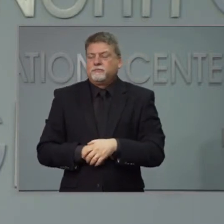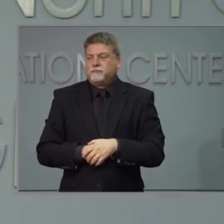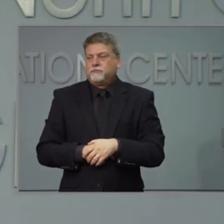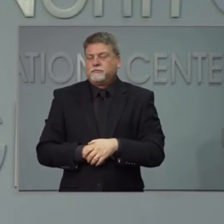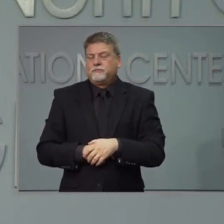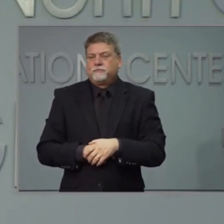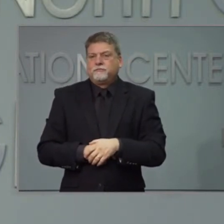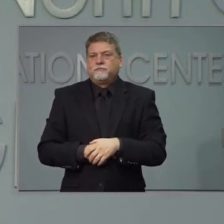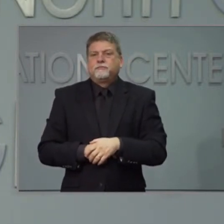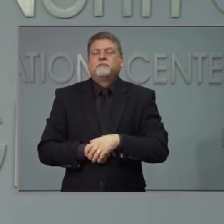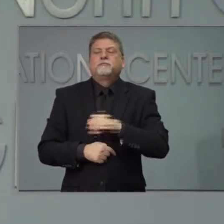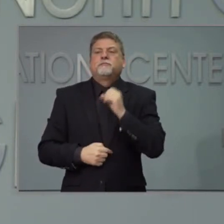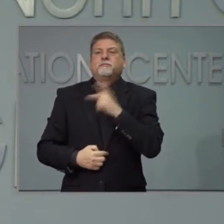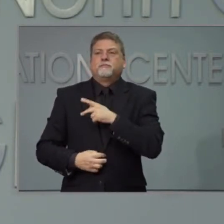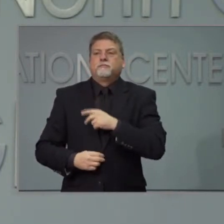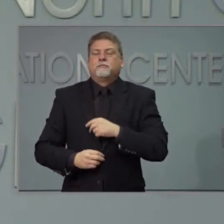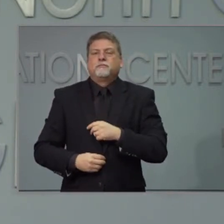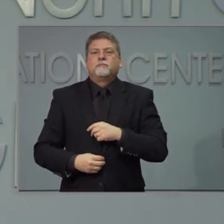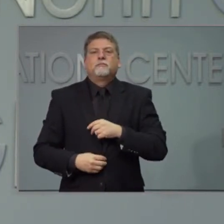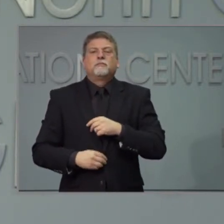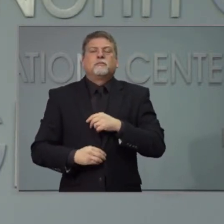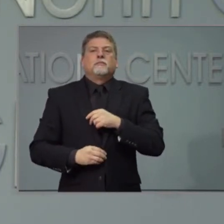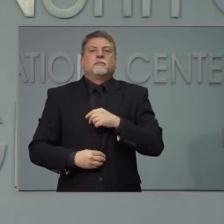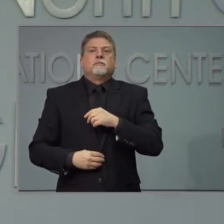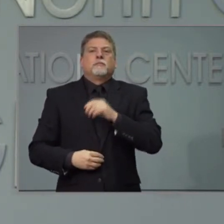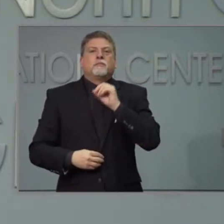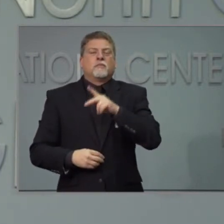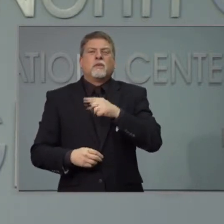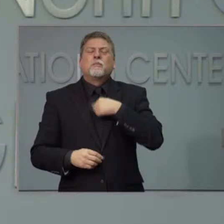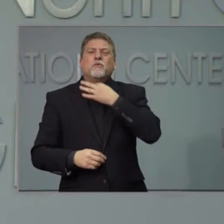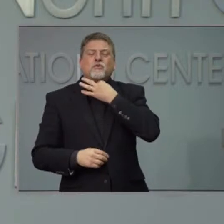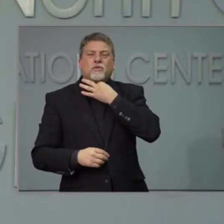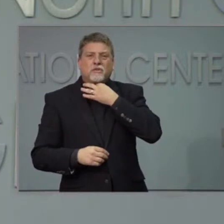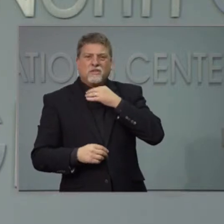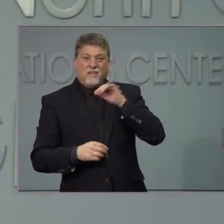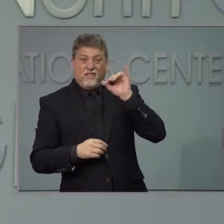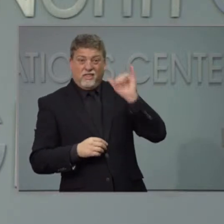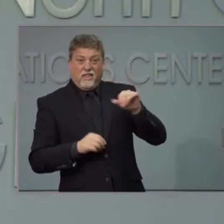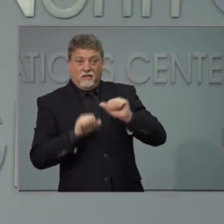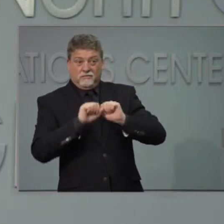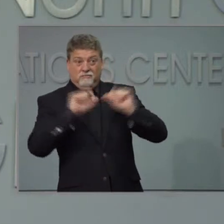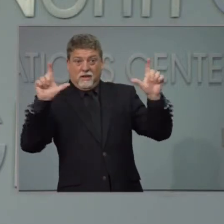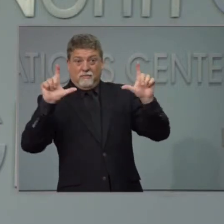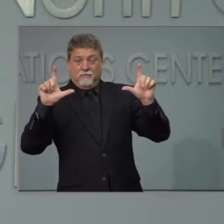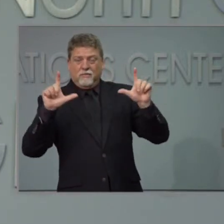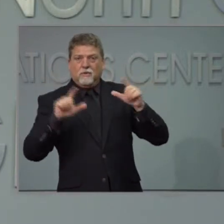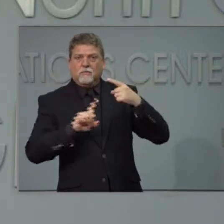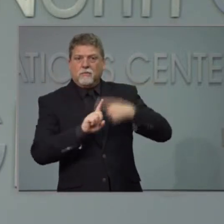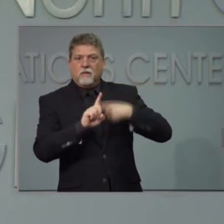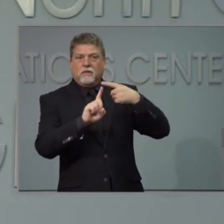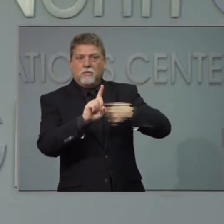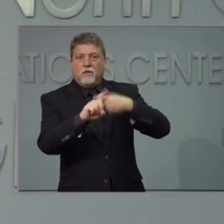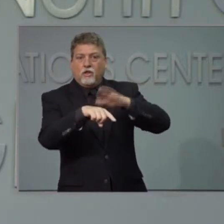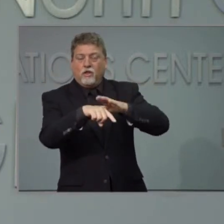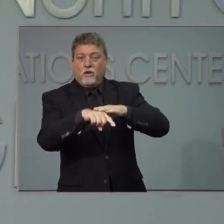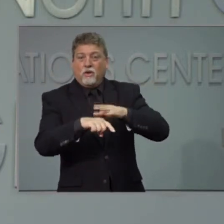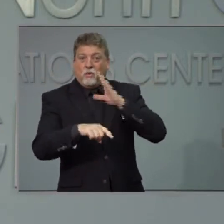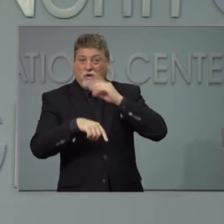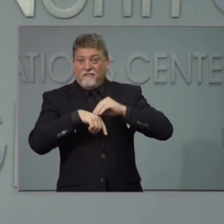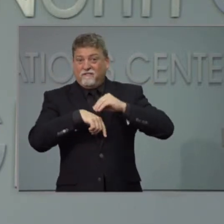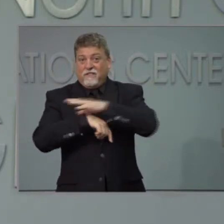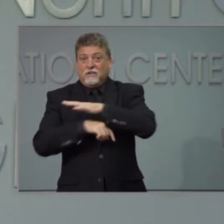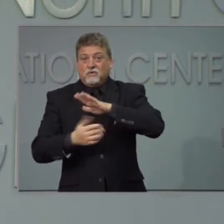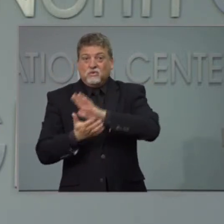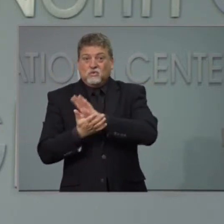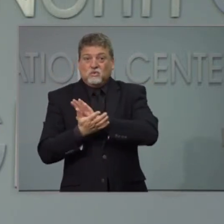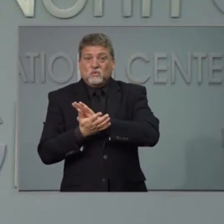Thank you. How would a month-long alert level affect school operations? Would, say, a county in a red zone be able